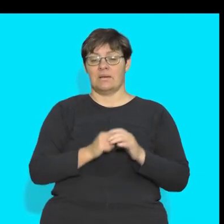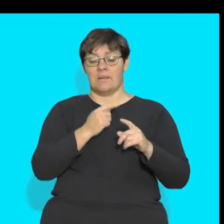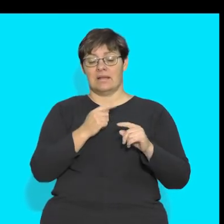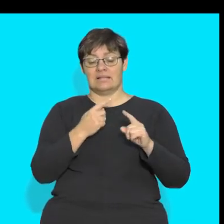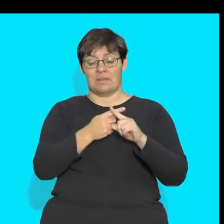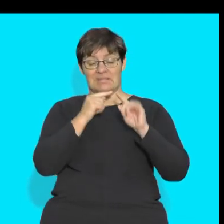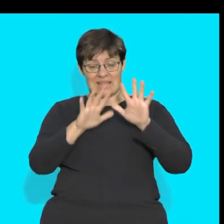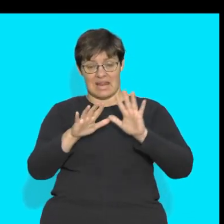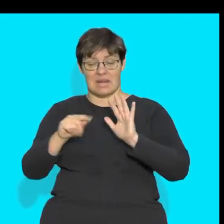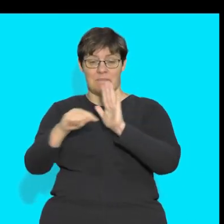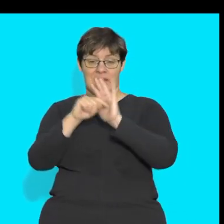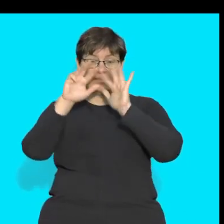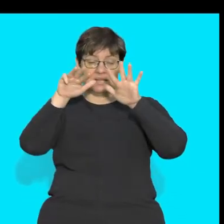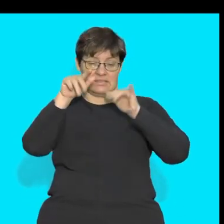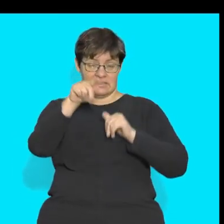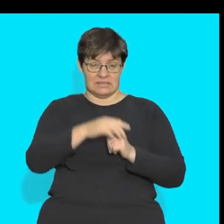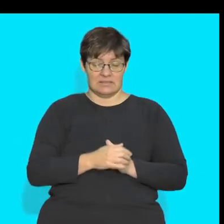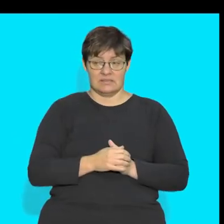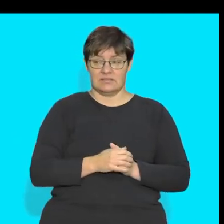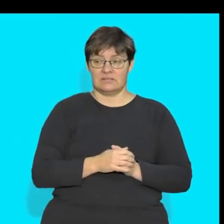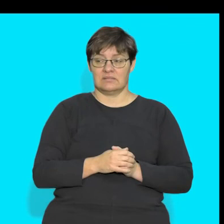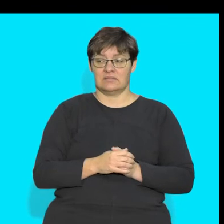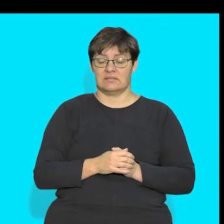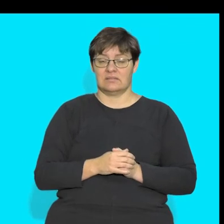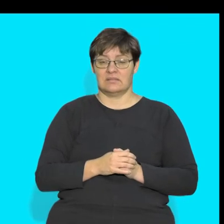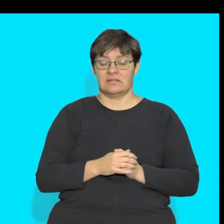Times 10 to the minus 19.